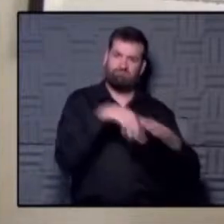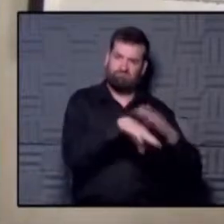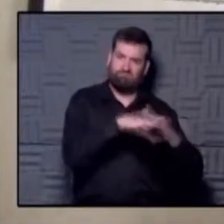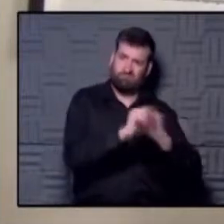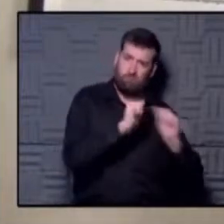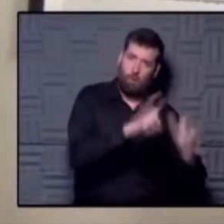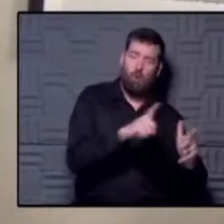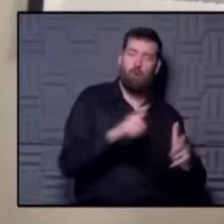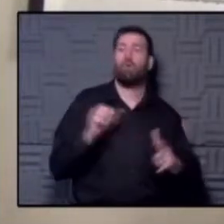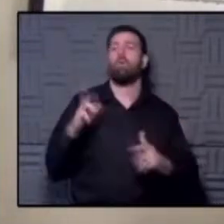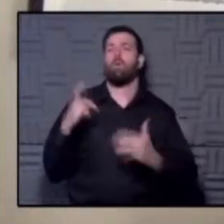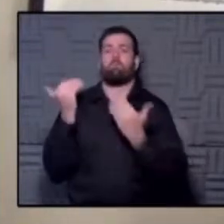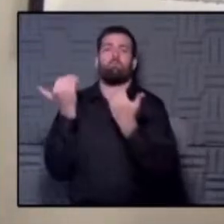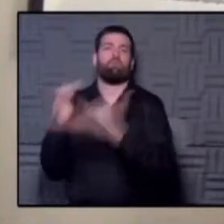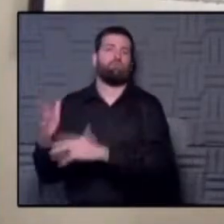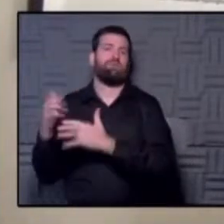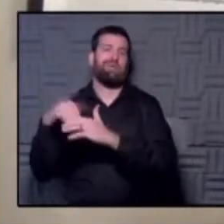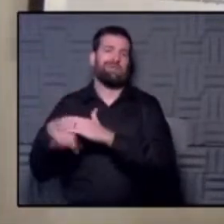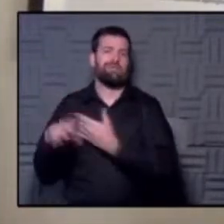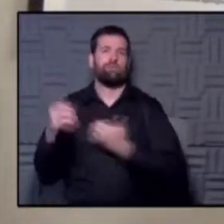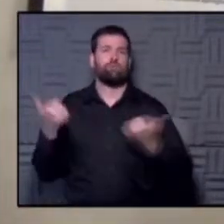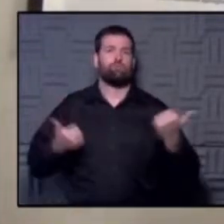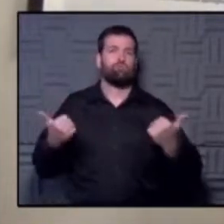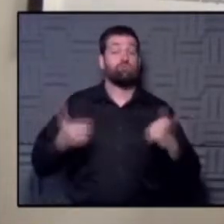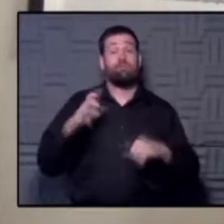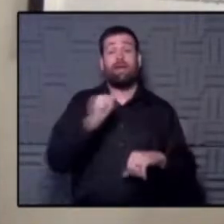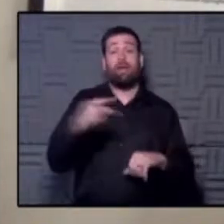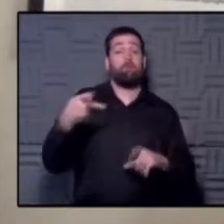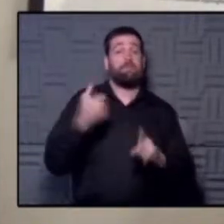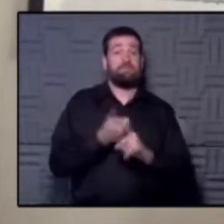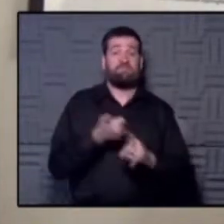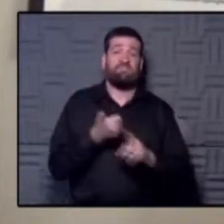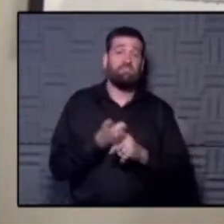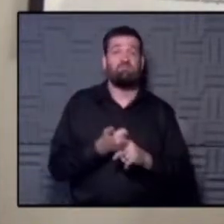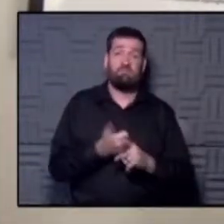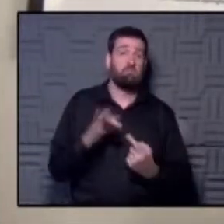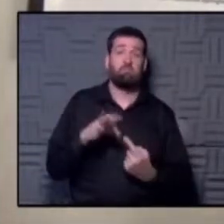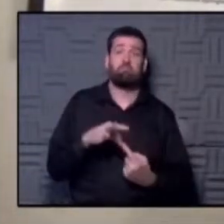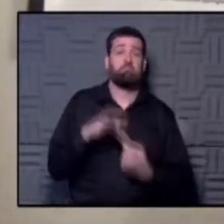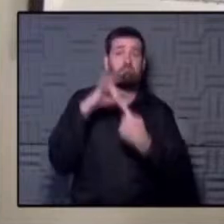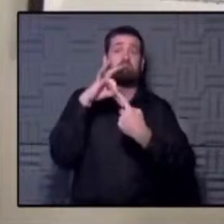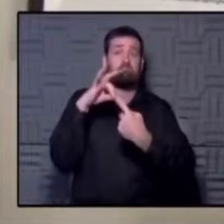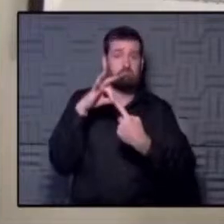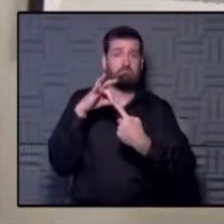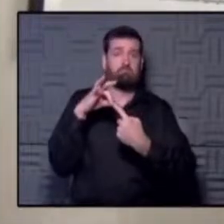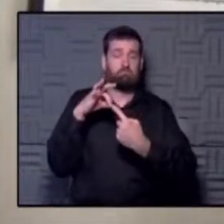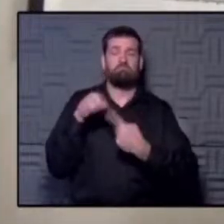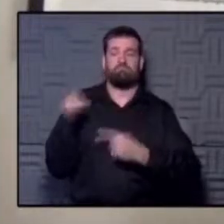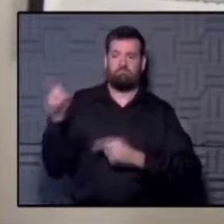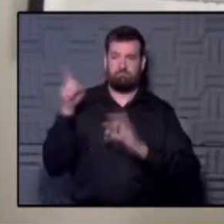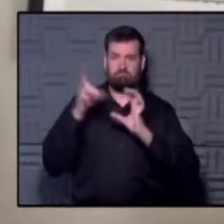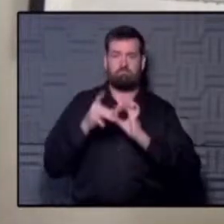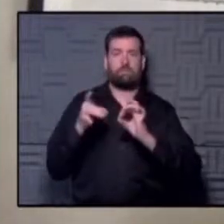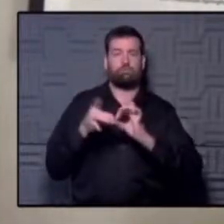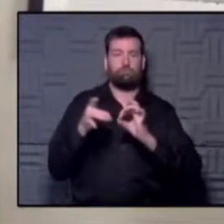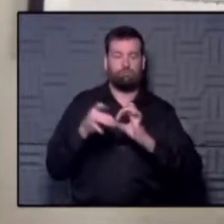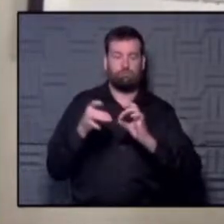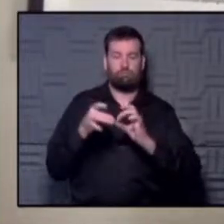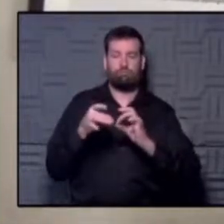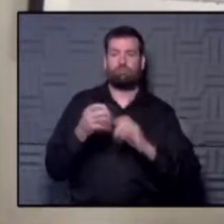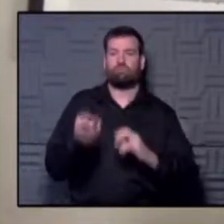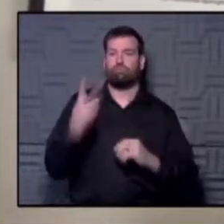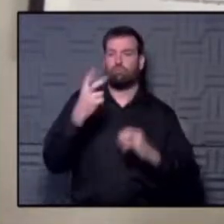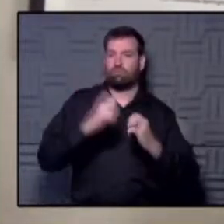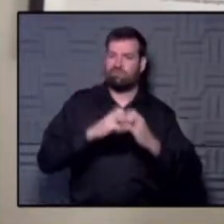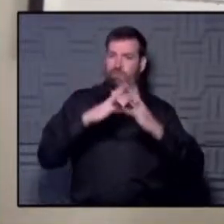to, or he wants to restrict. So the app itself is really pretty unique. And you mentioned two of the